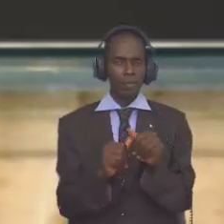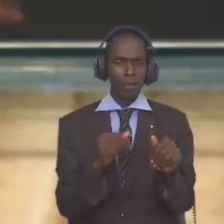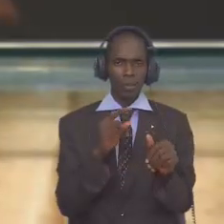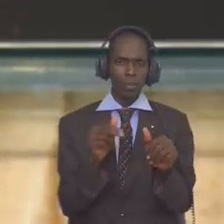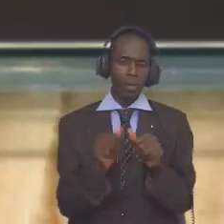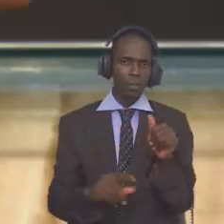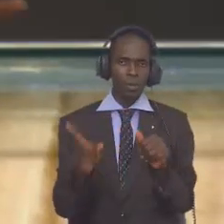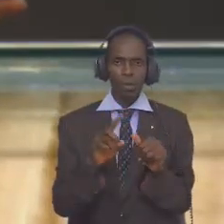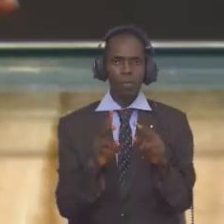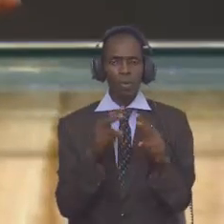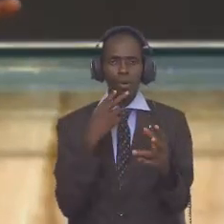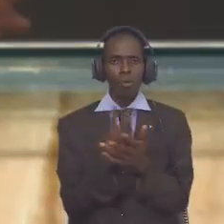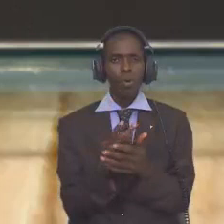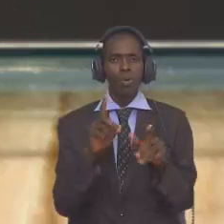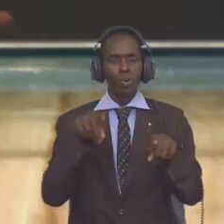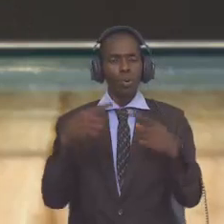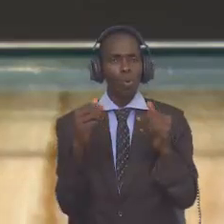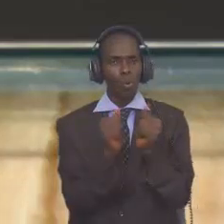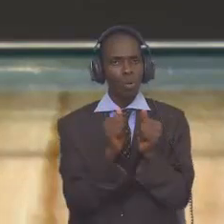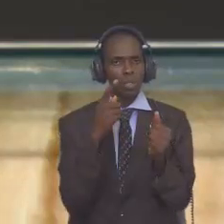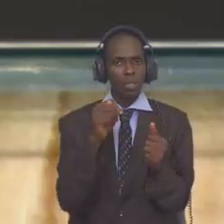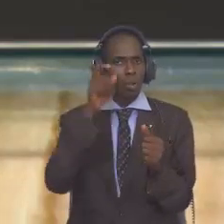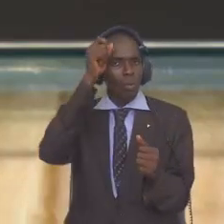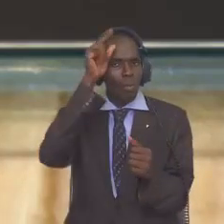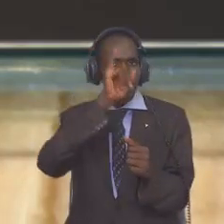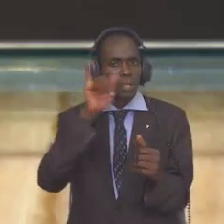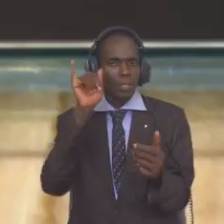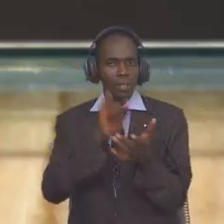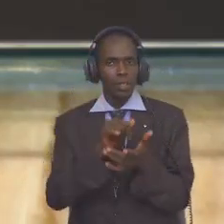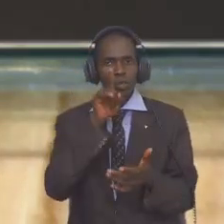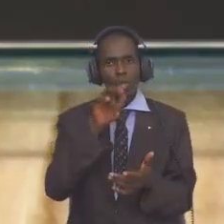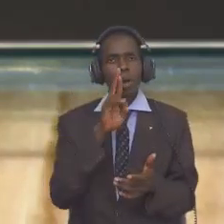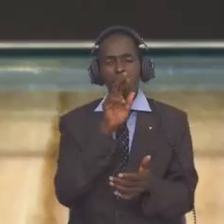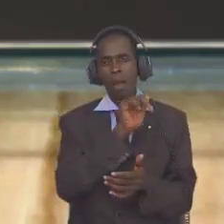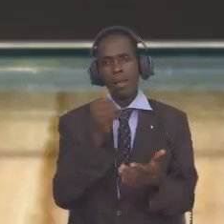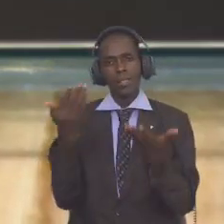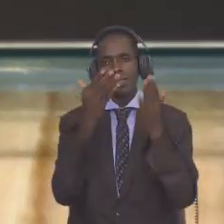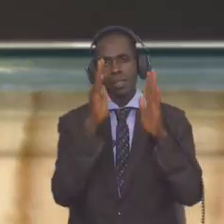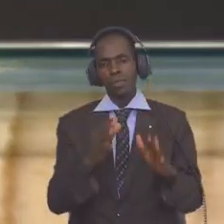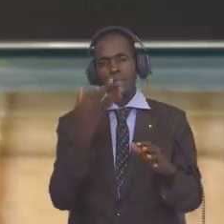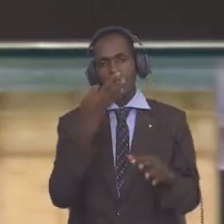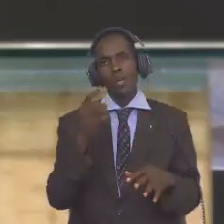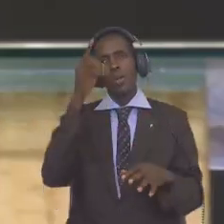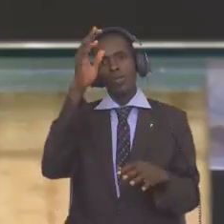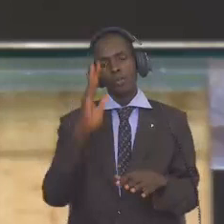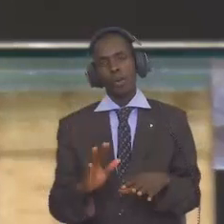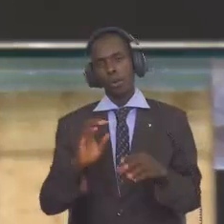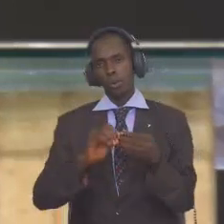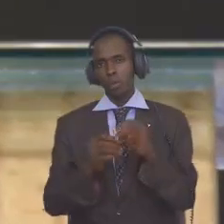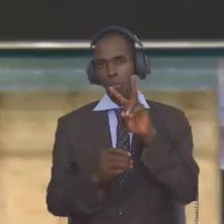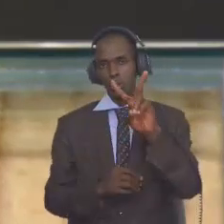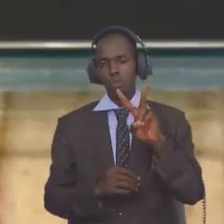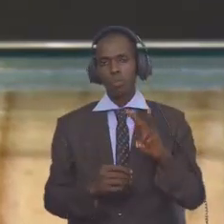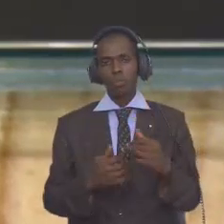in that understanding that you are a servant of God. We're coming to number two here. Number